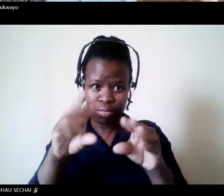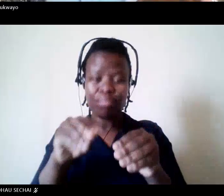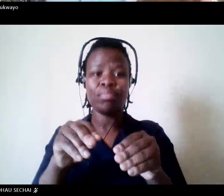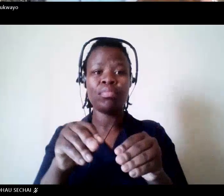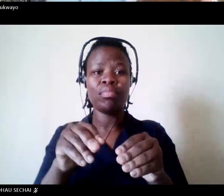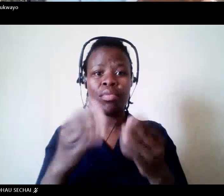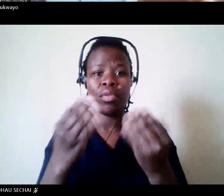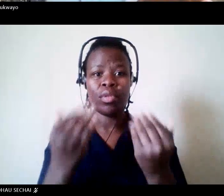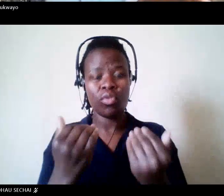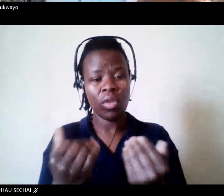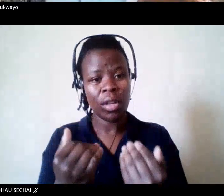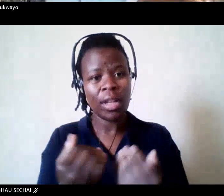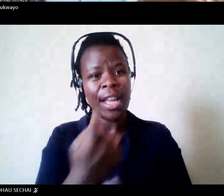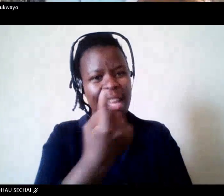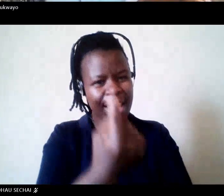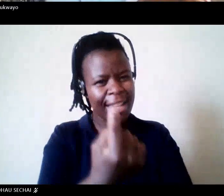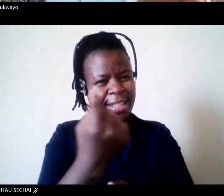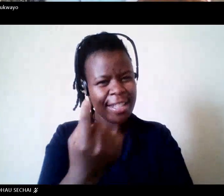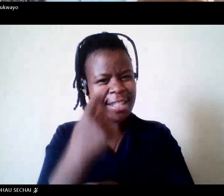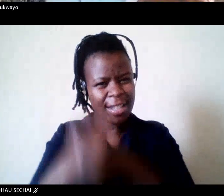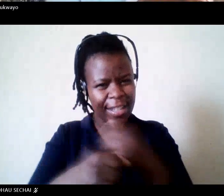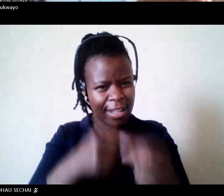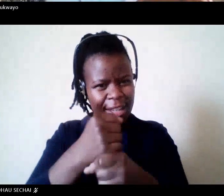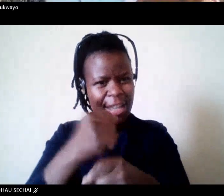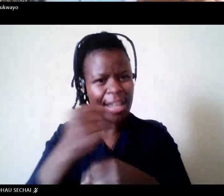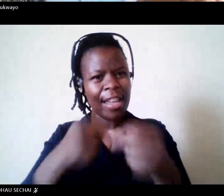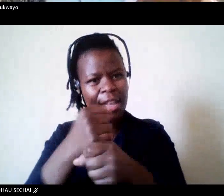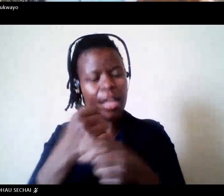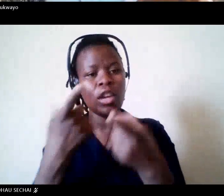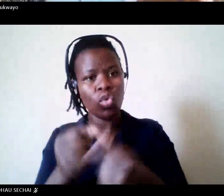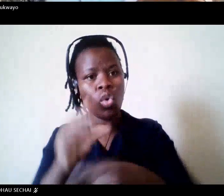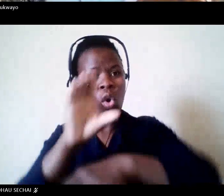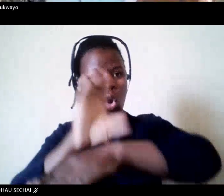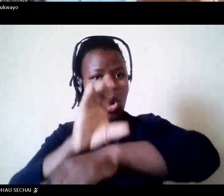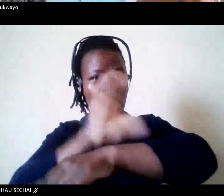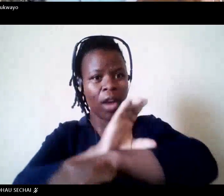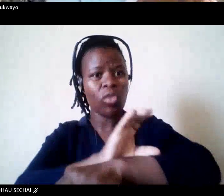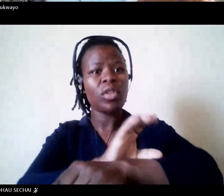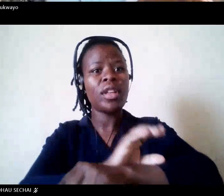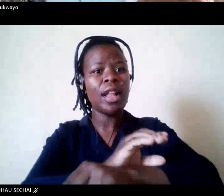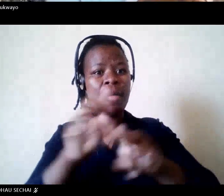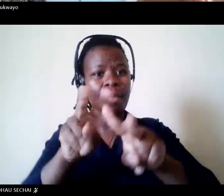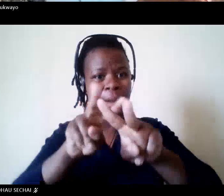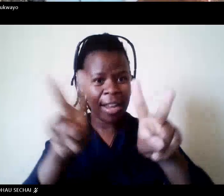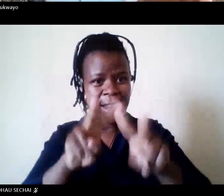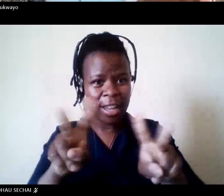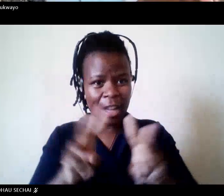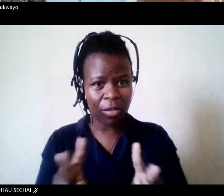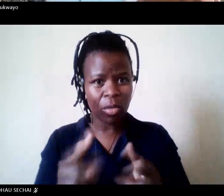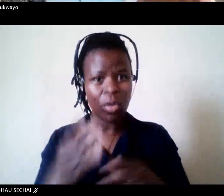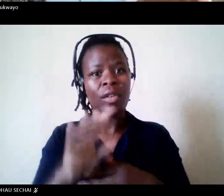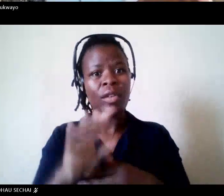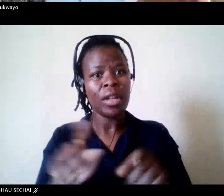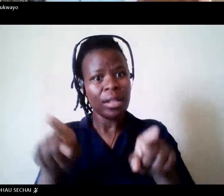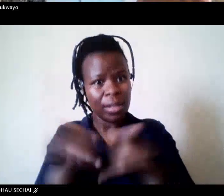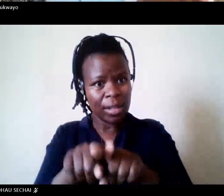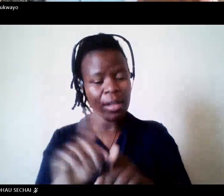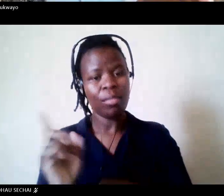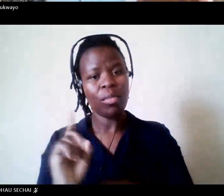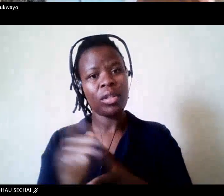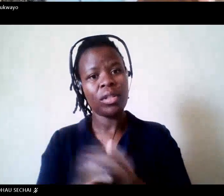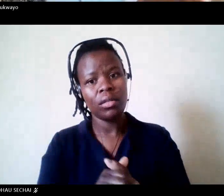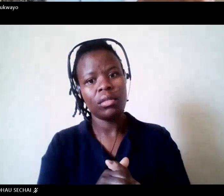so each and every year, so we do a curriculum review, and each and every year, students always work, also get feedback, okay, how did the tutor fare and